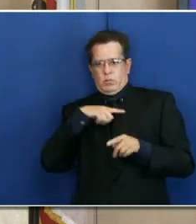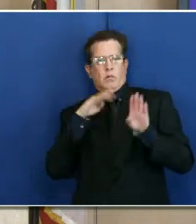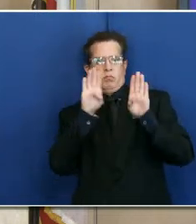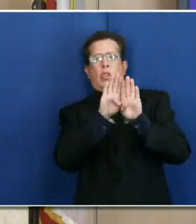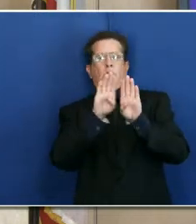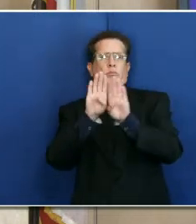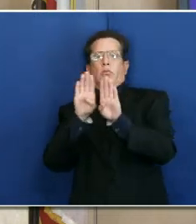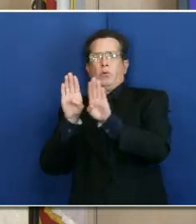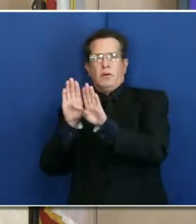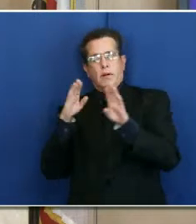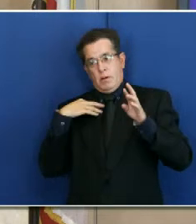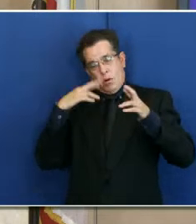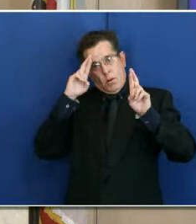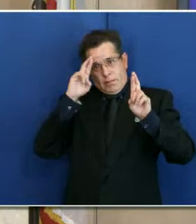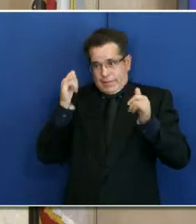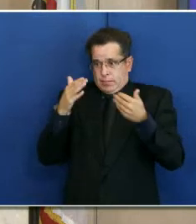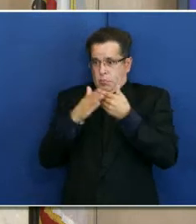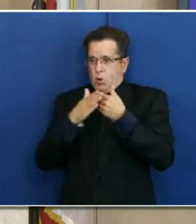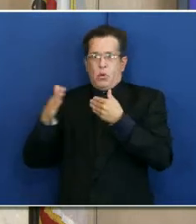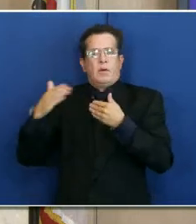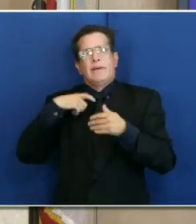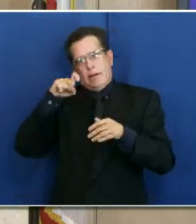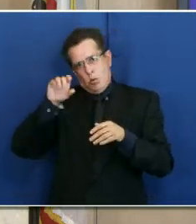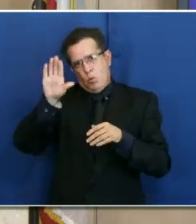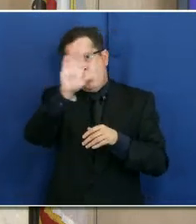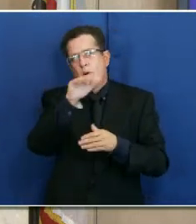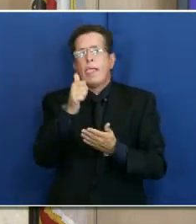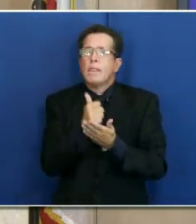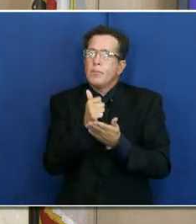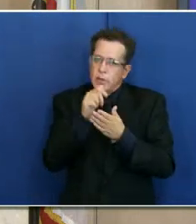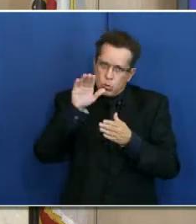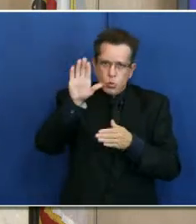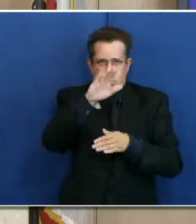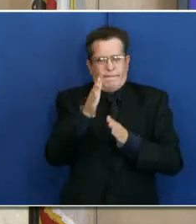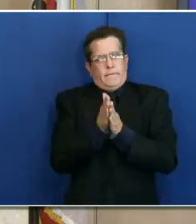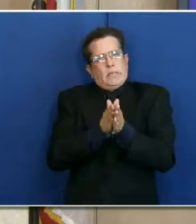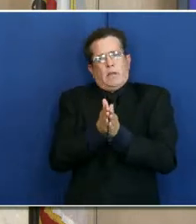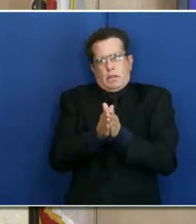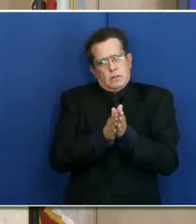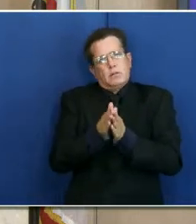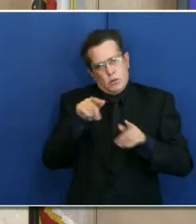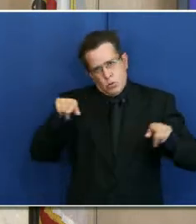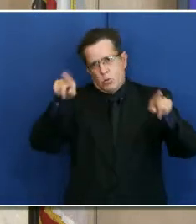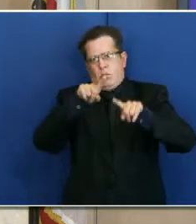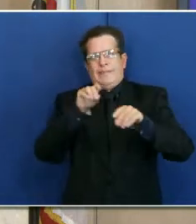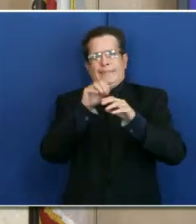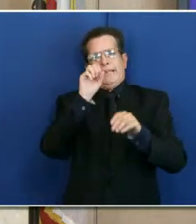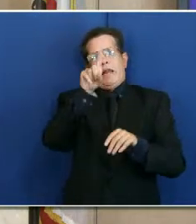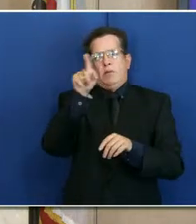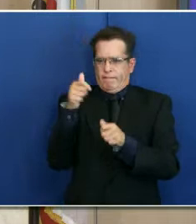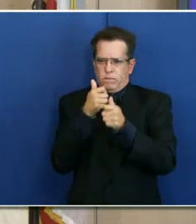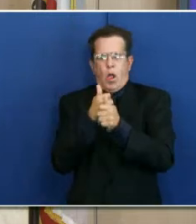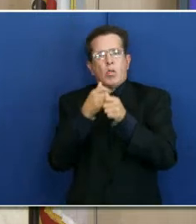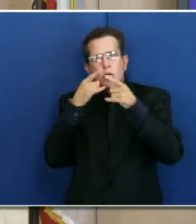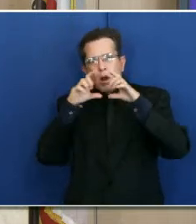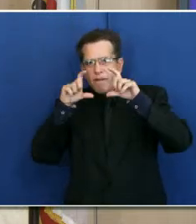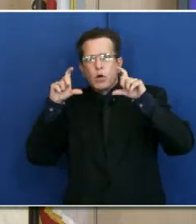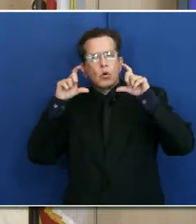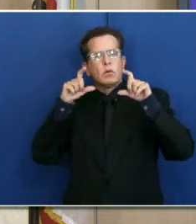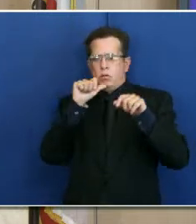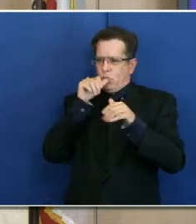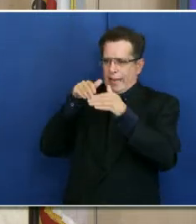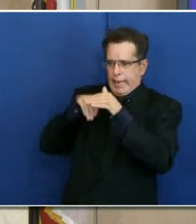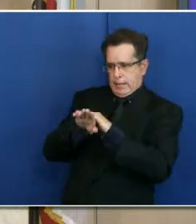restrictions, it is going to take an indescribable vigilance and effort on the part of every San Diegan to utilize the face covering, to avoid large